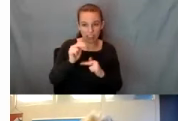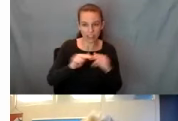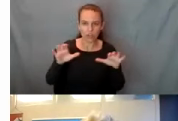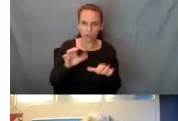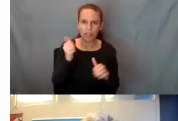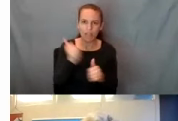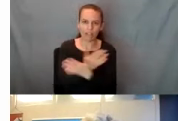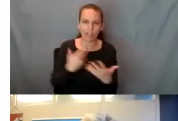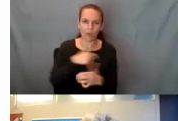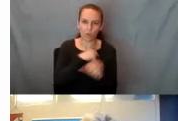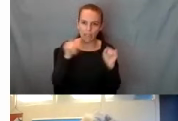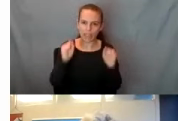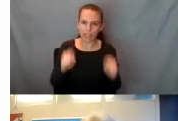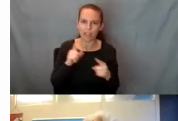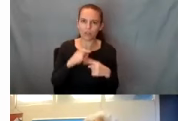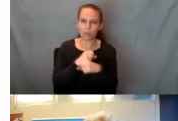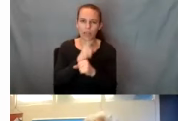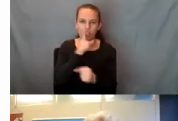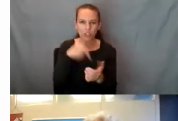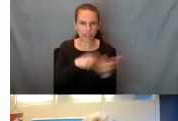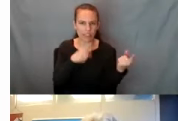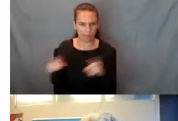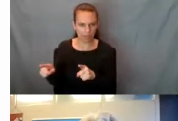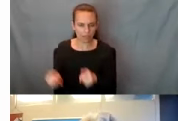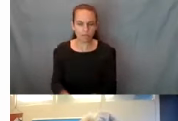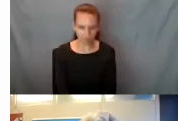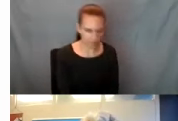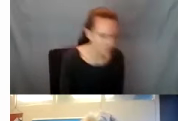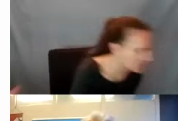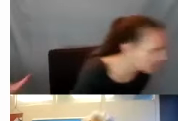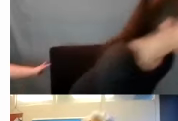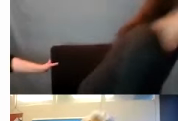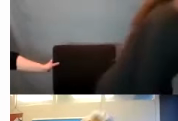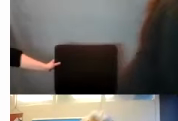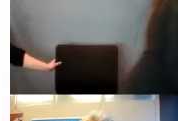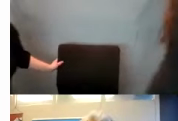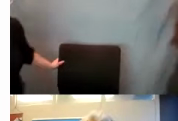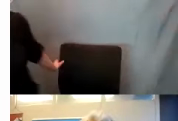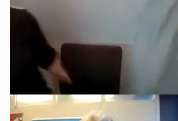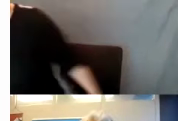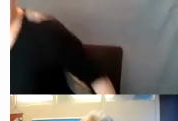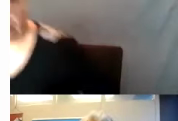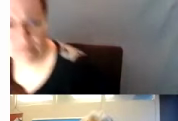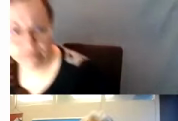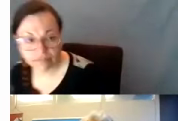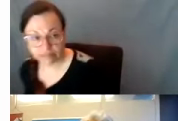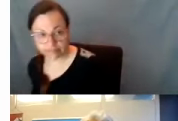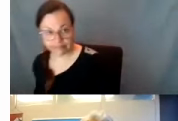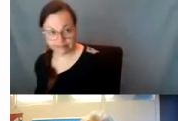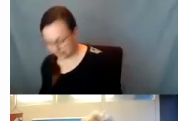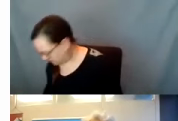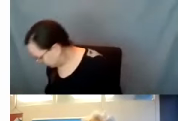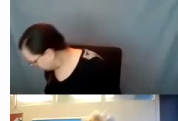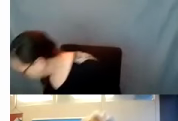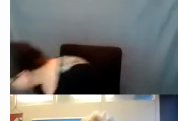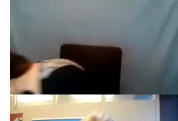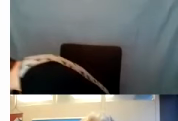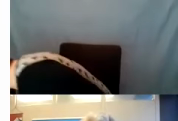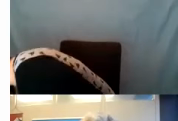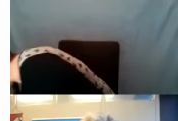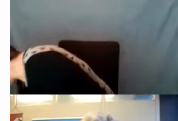we can to ensure that this happens. So now I'm going to turn it over to Anna